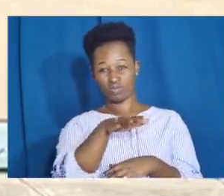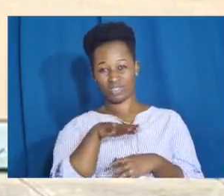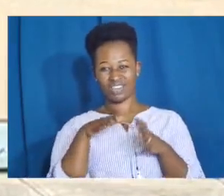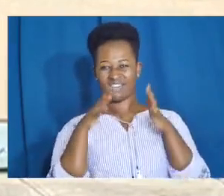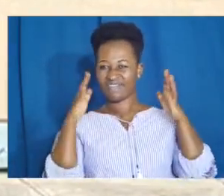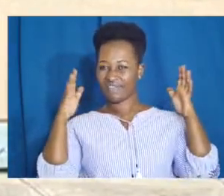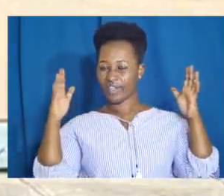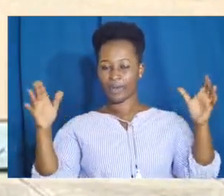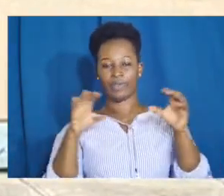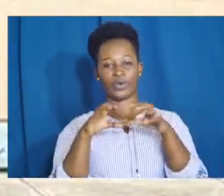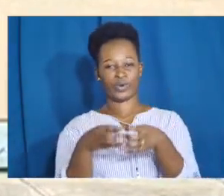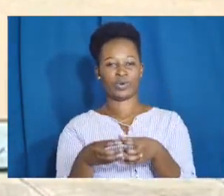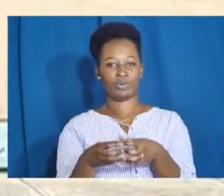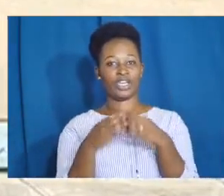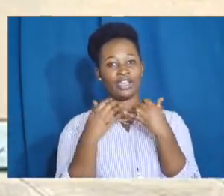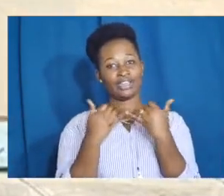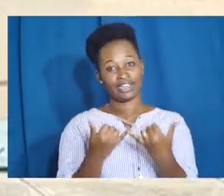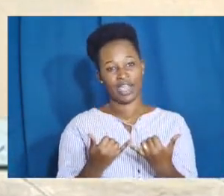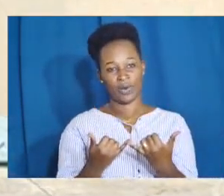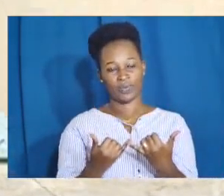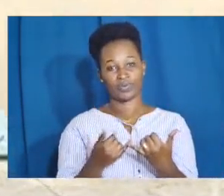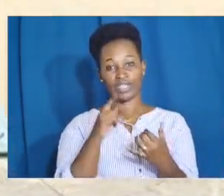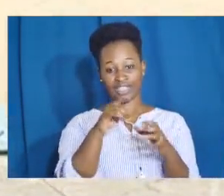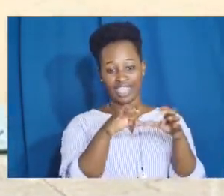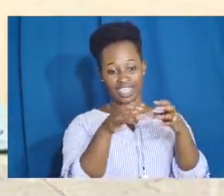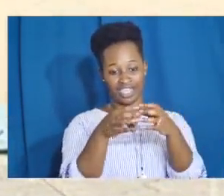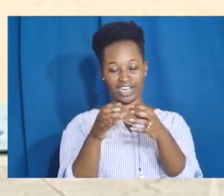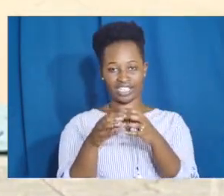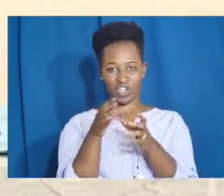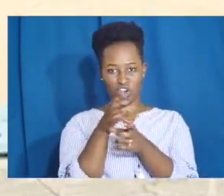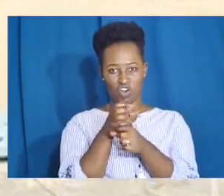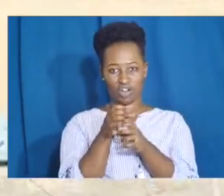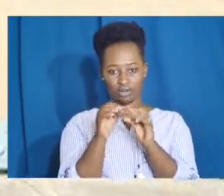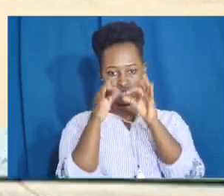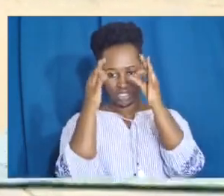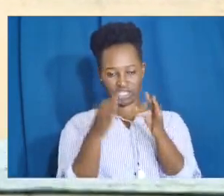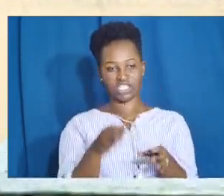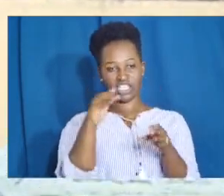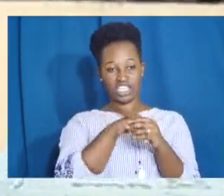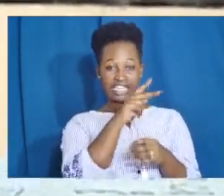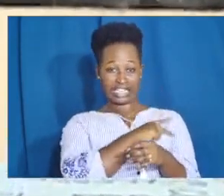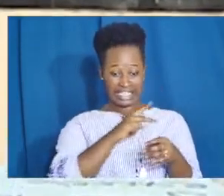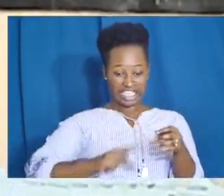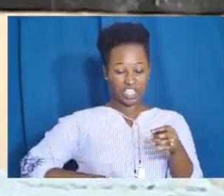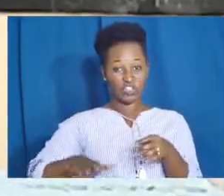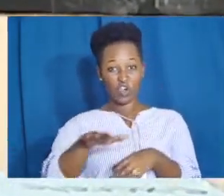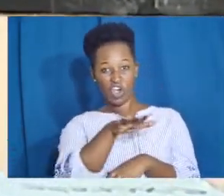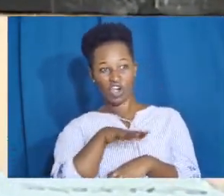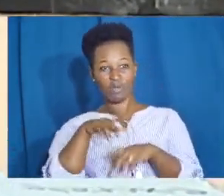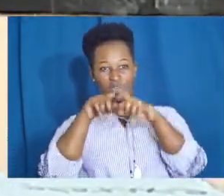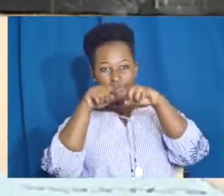group. Now, they classified organisms into kingdoms basing